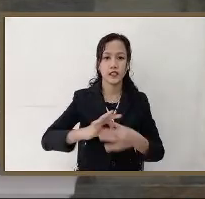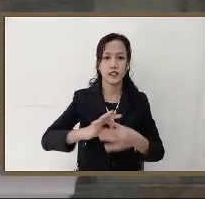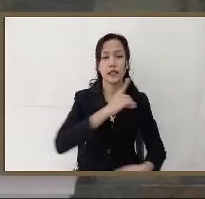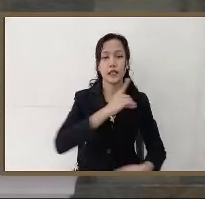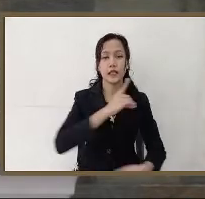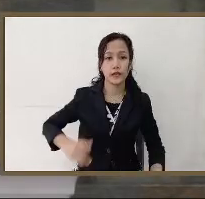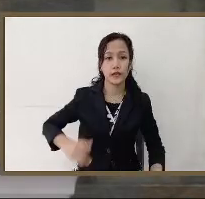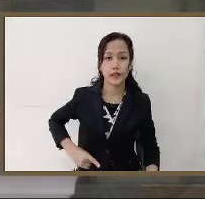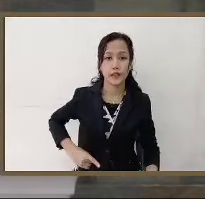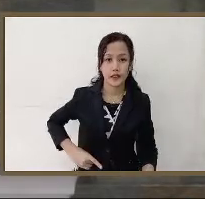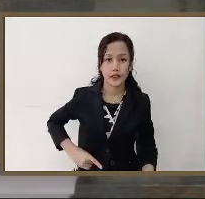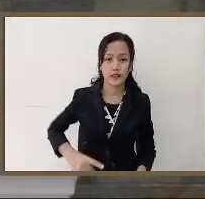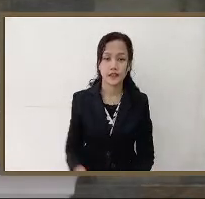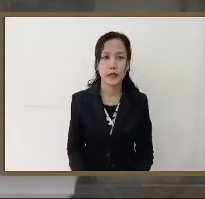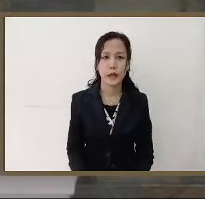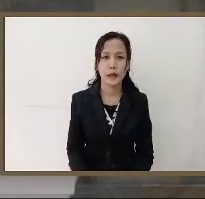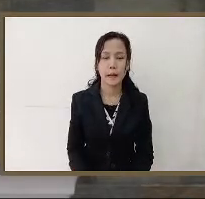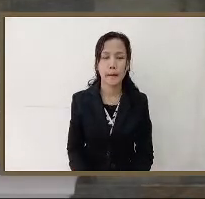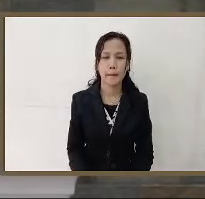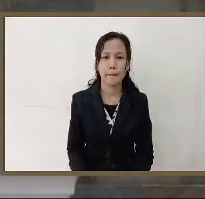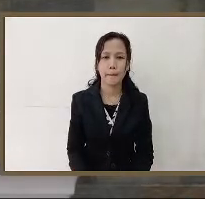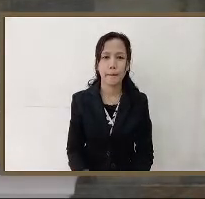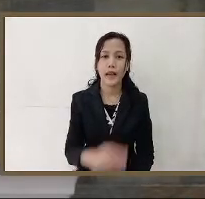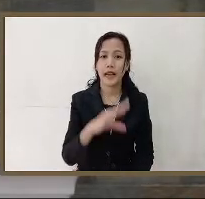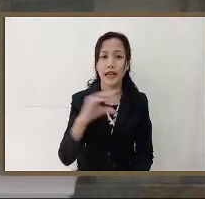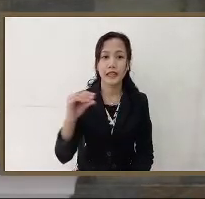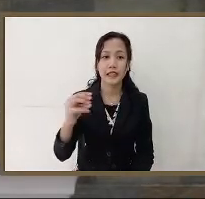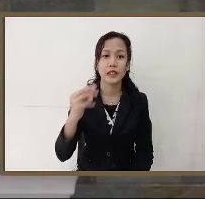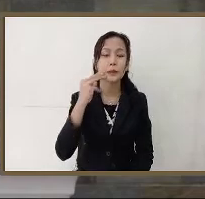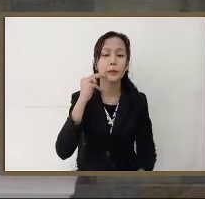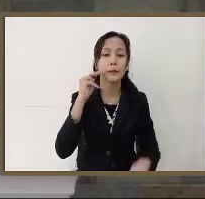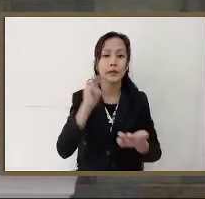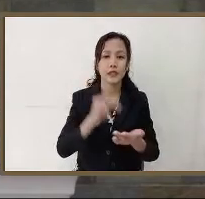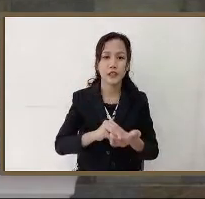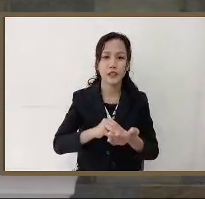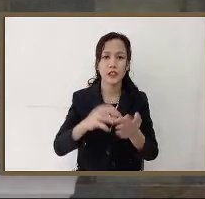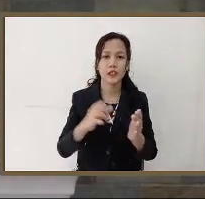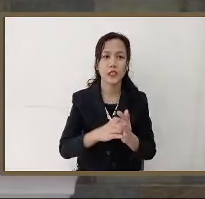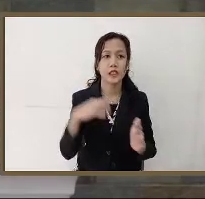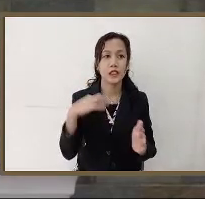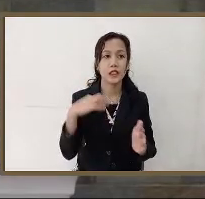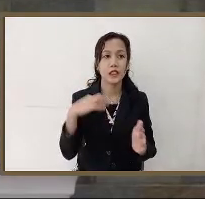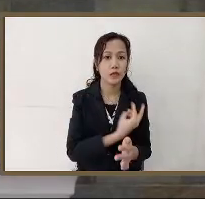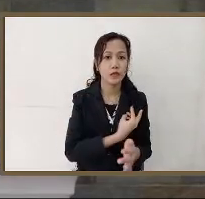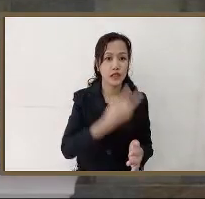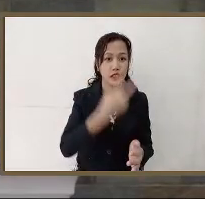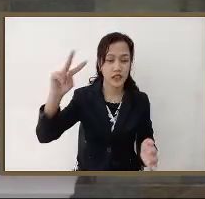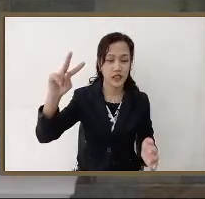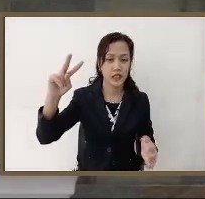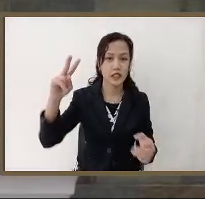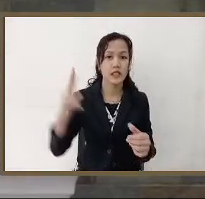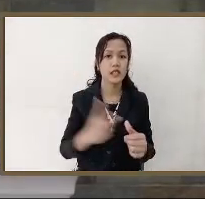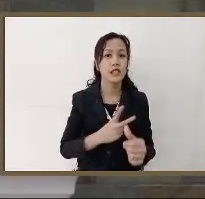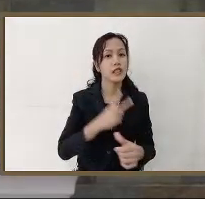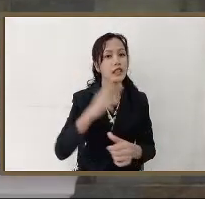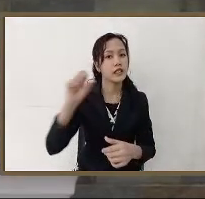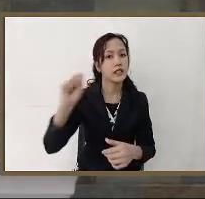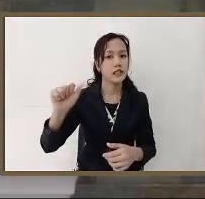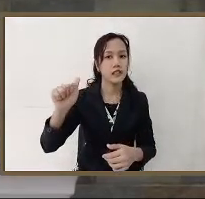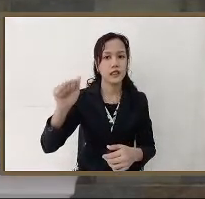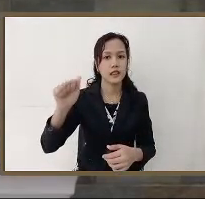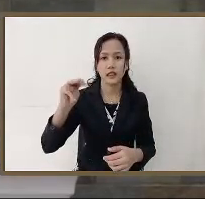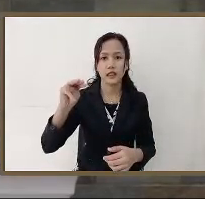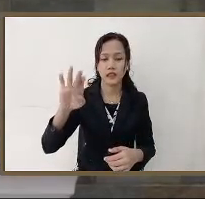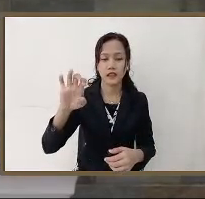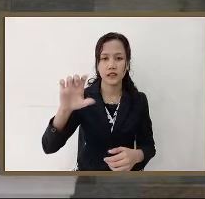of King David. And ang message na makikita po natin sa book ng 2 Samuel is all